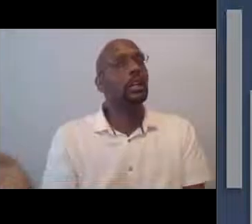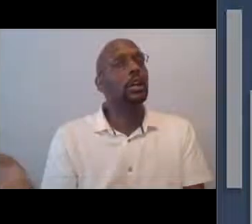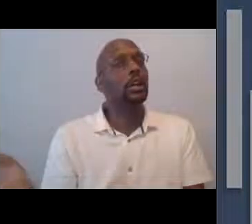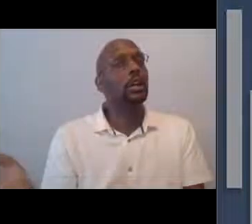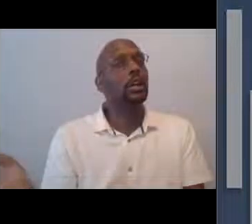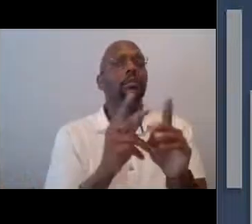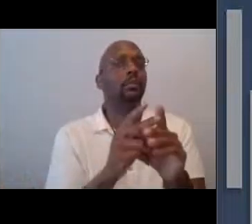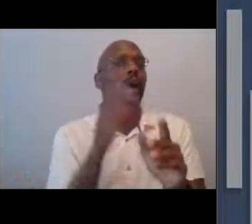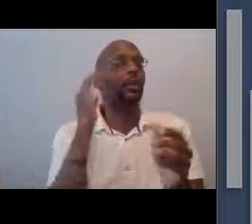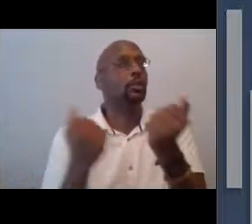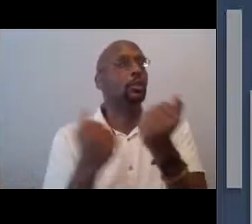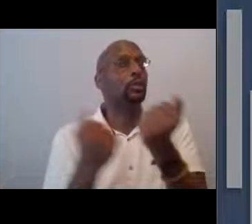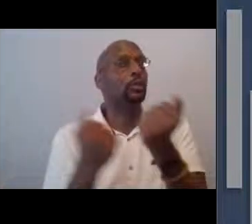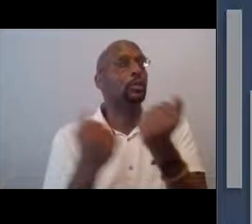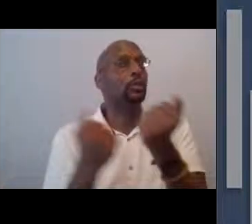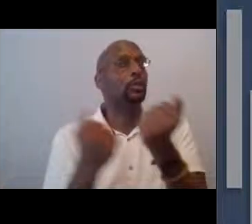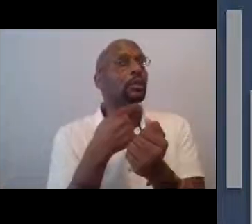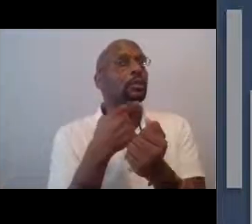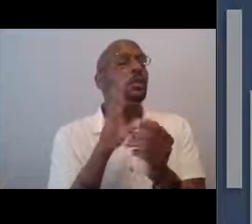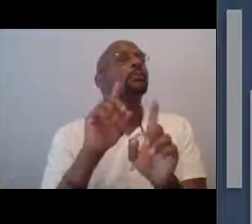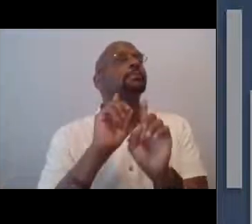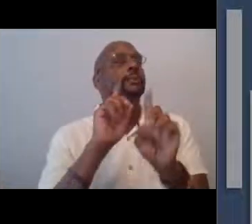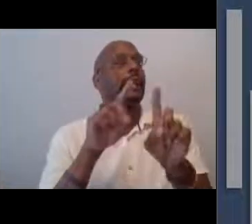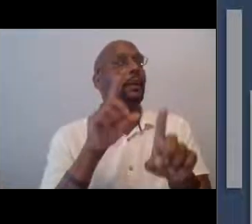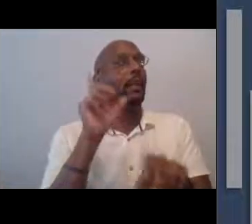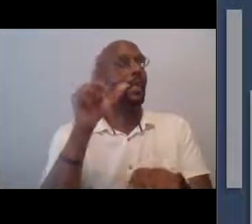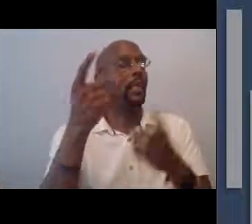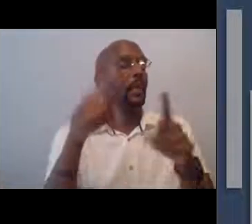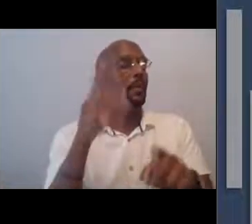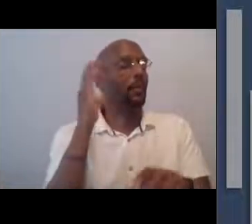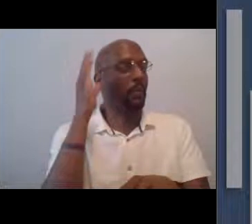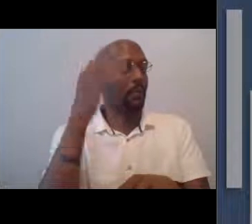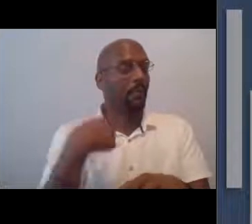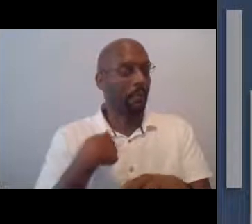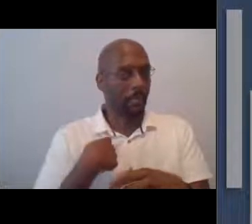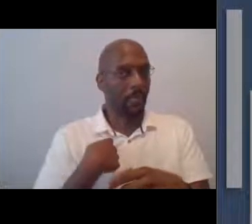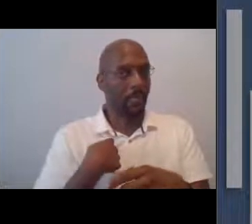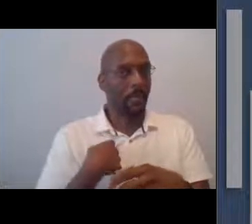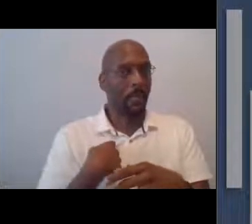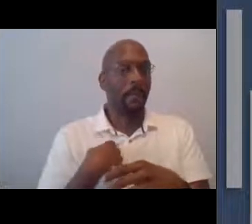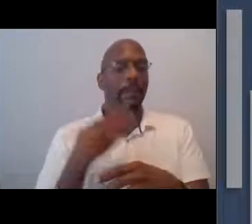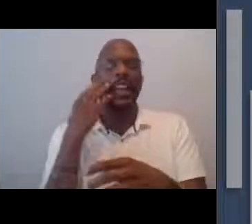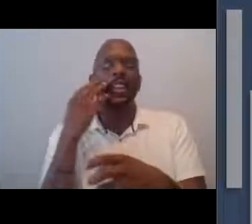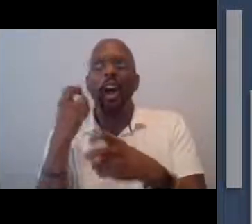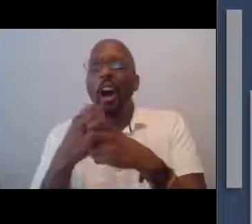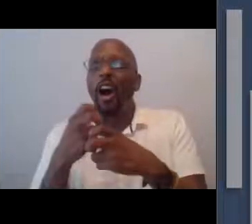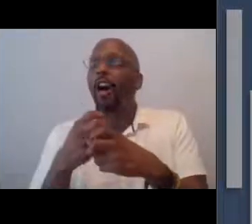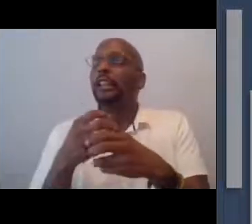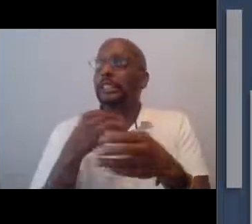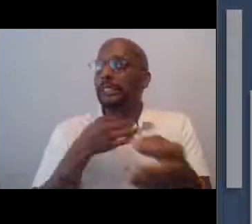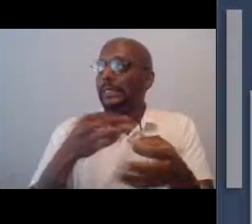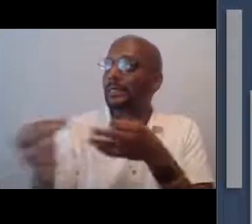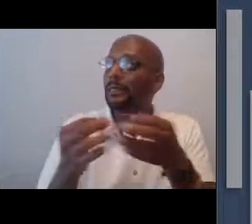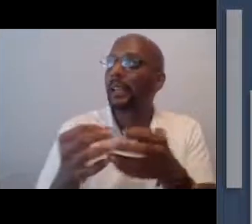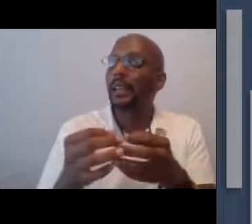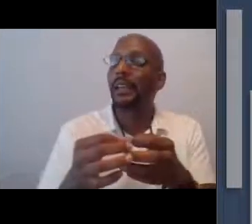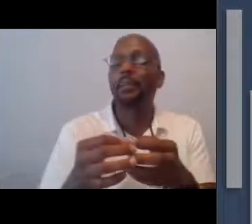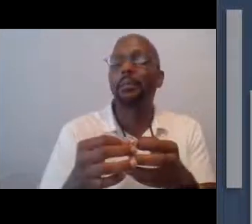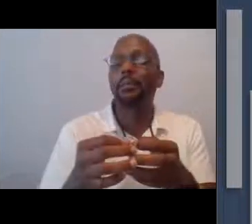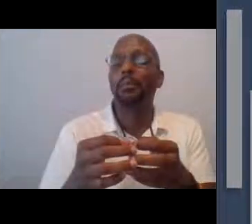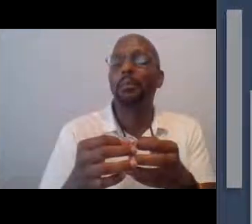later, but just wanted to make sure that it's hard to put into words the shock we're still experiencing